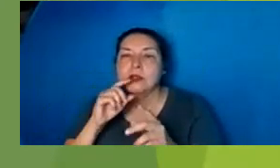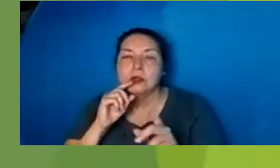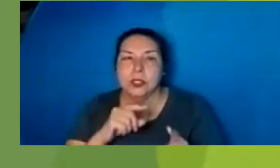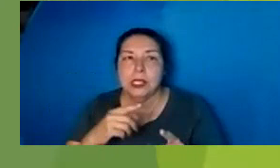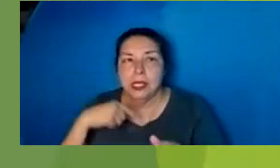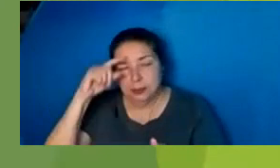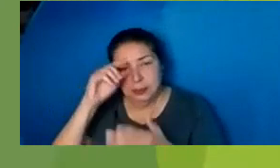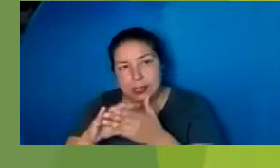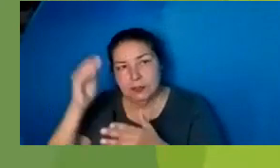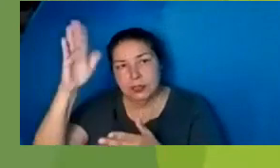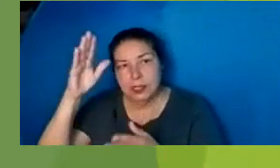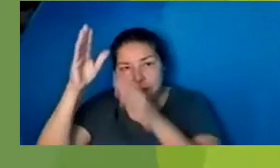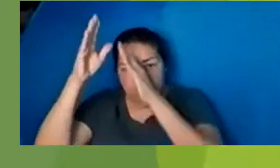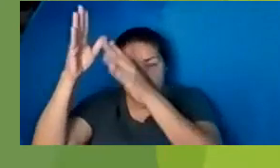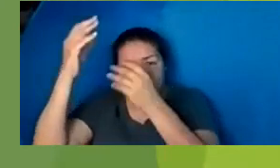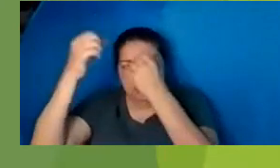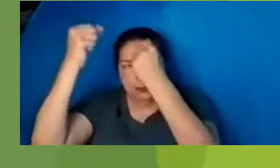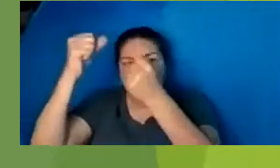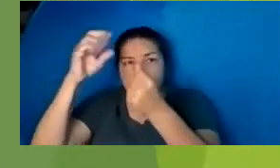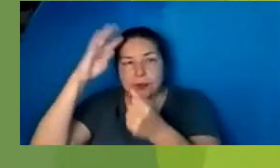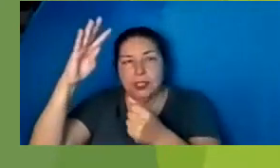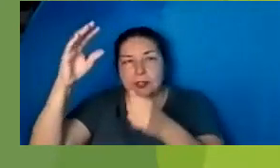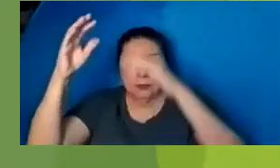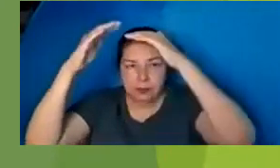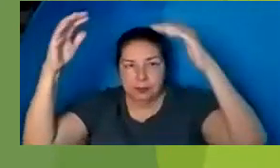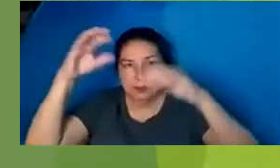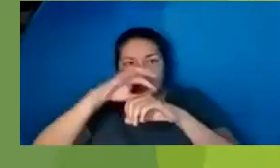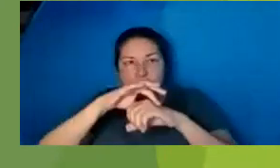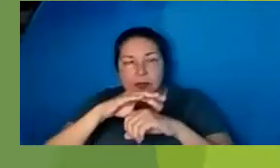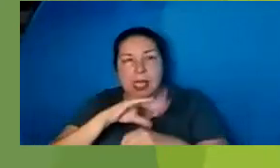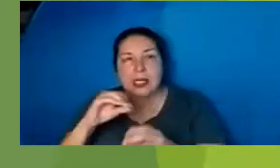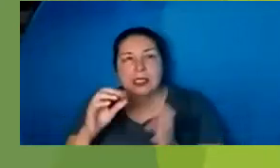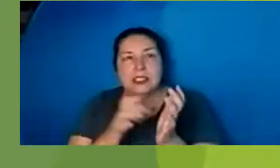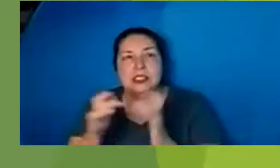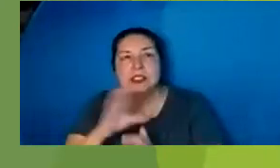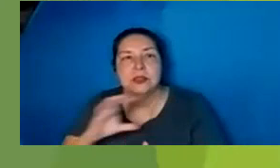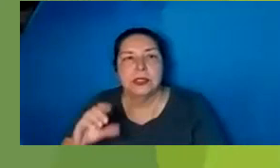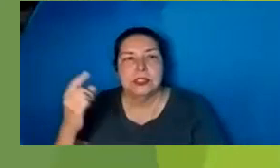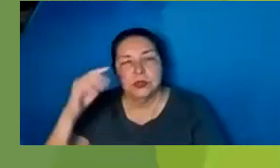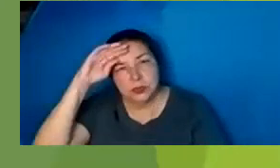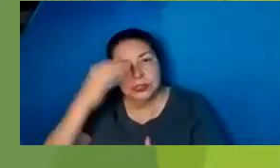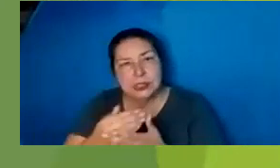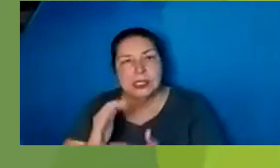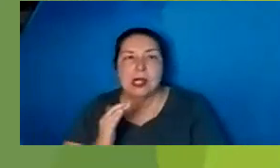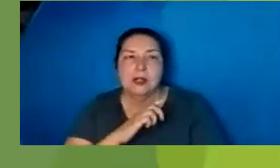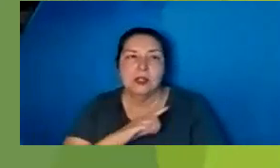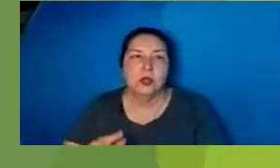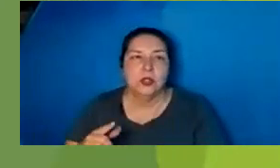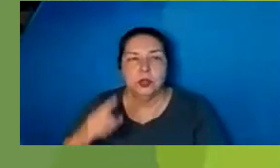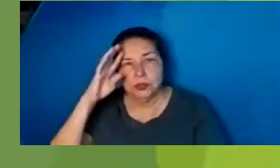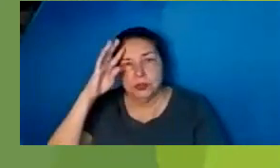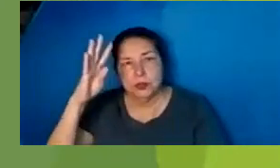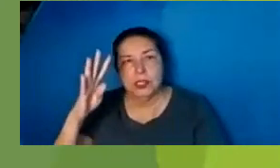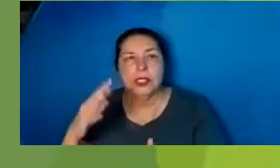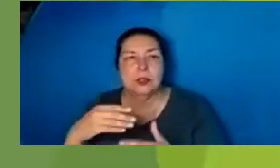the Father Almighty, maker of heaven and earth, and in Jesus Christ, his only Son, our Lord, who was conceived by the